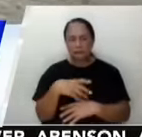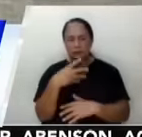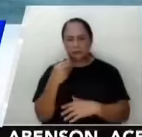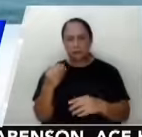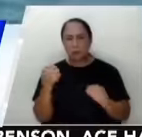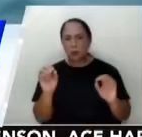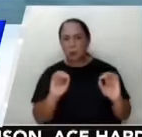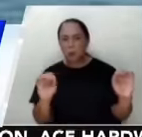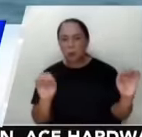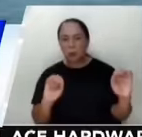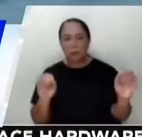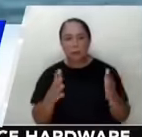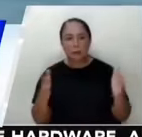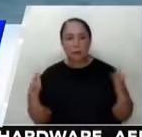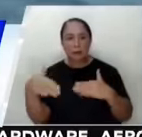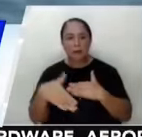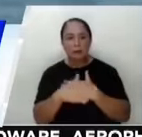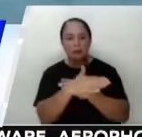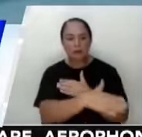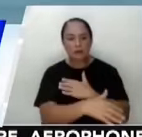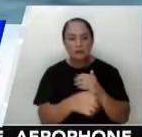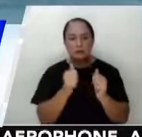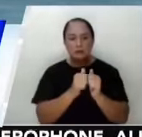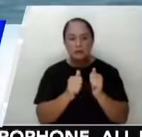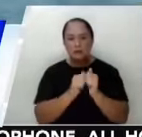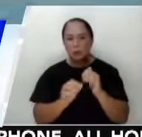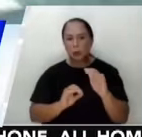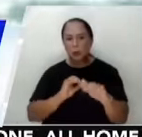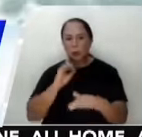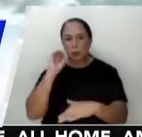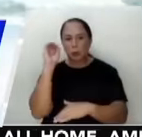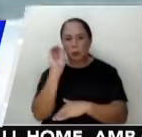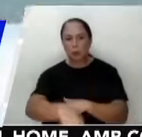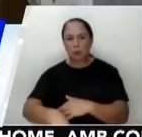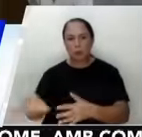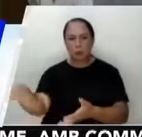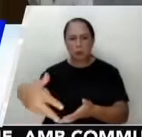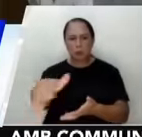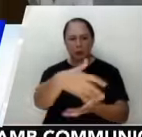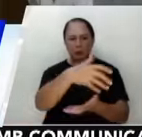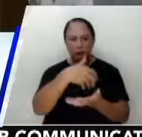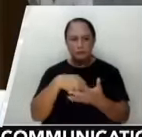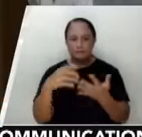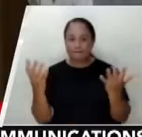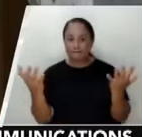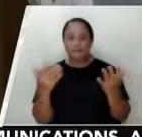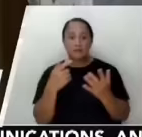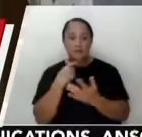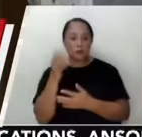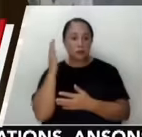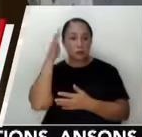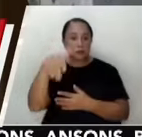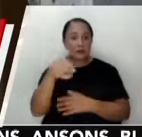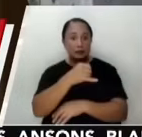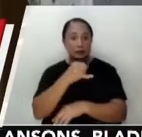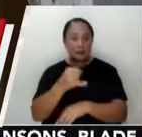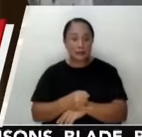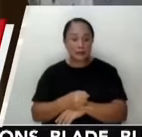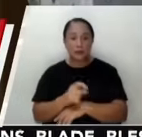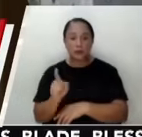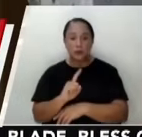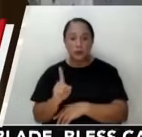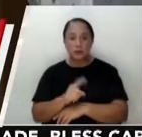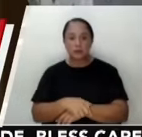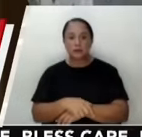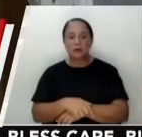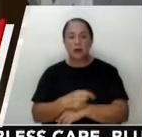isda na indikasyon ng sobra-sobrang pangingisda. I think that the future of these islands will have a